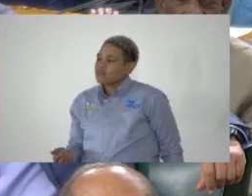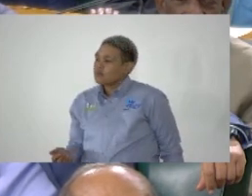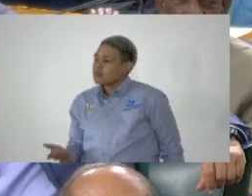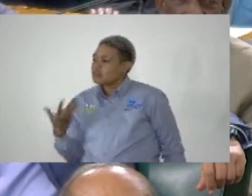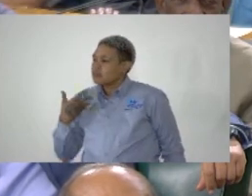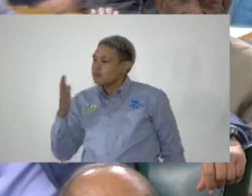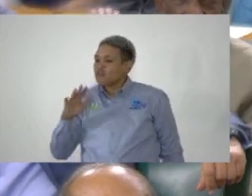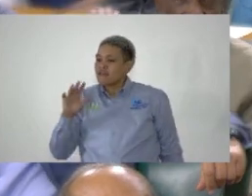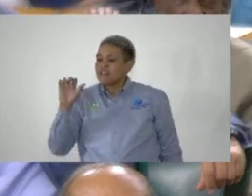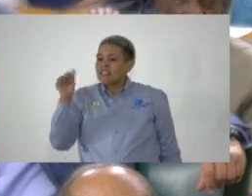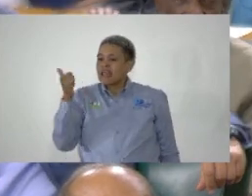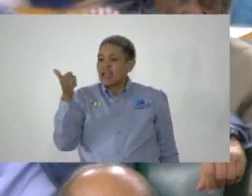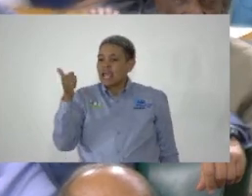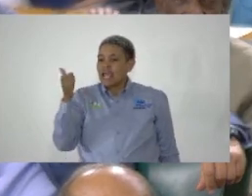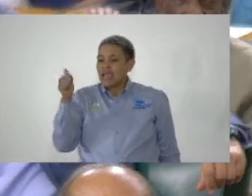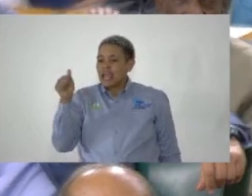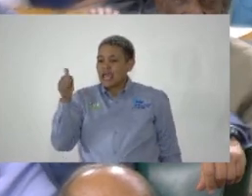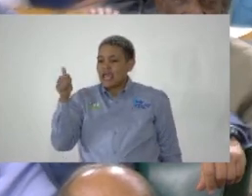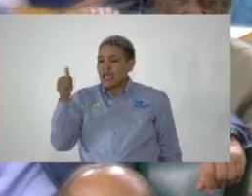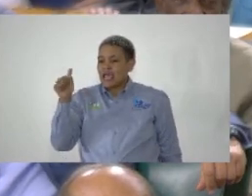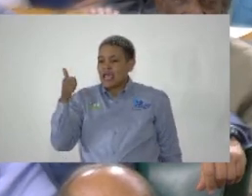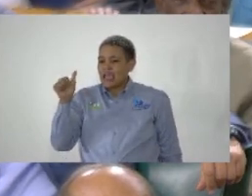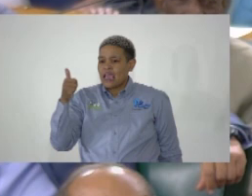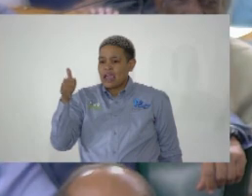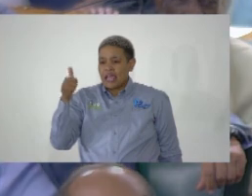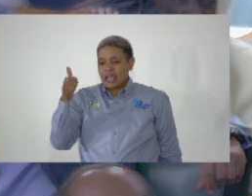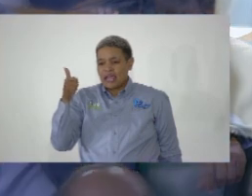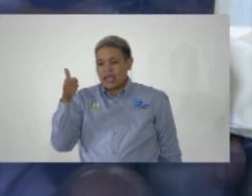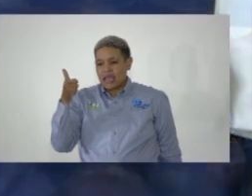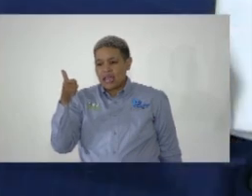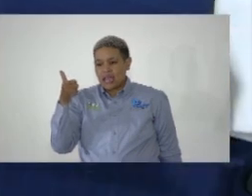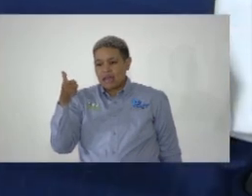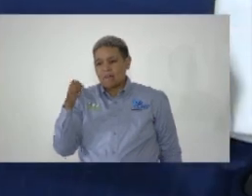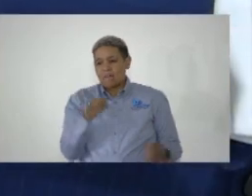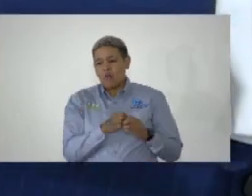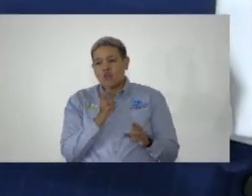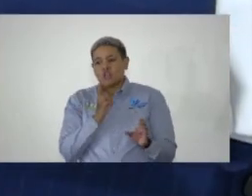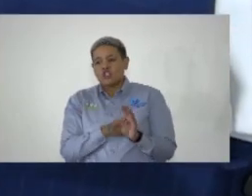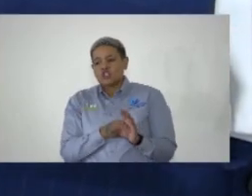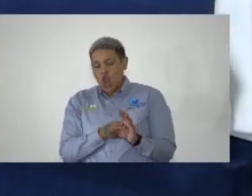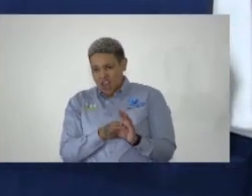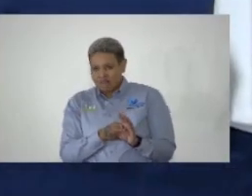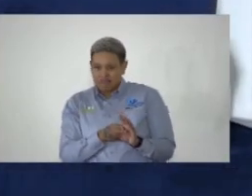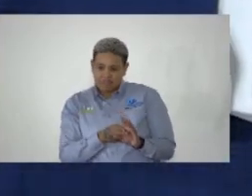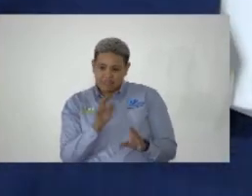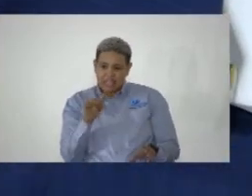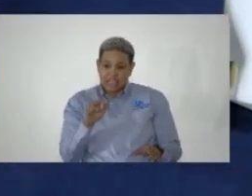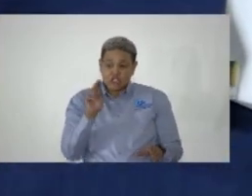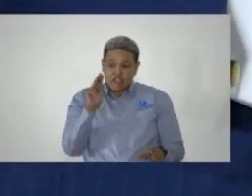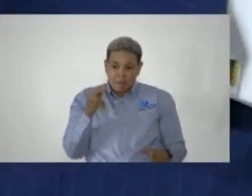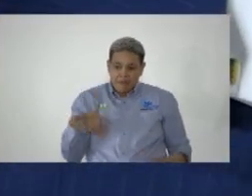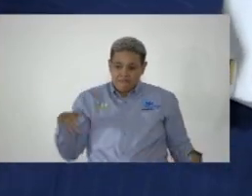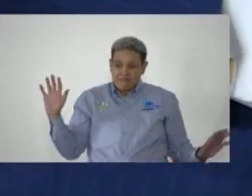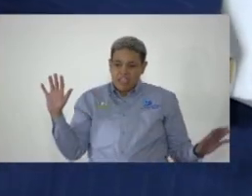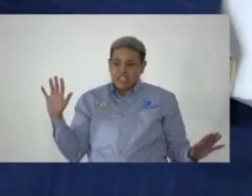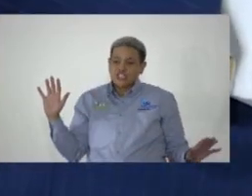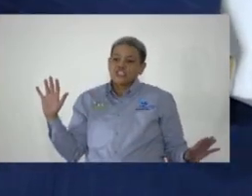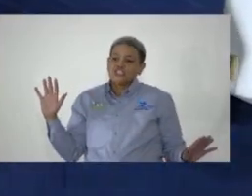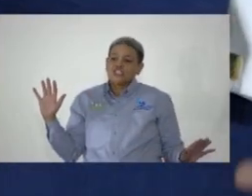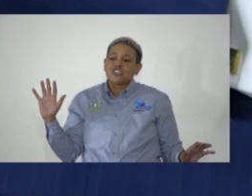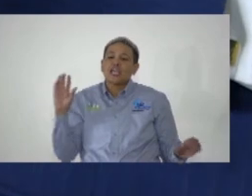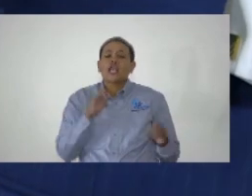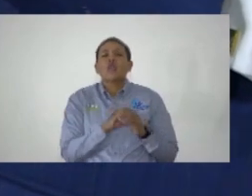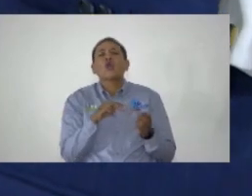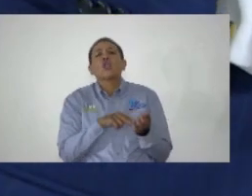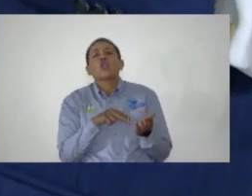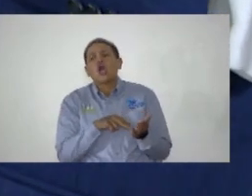numbers, 10, 12 unions joined, so that's 20 here. That's the end of November, including, I think the